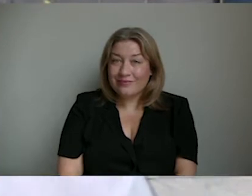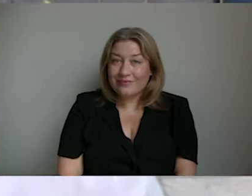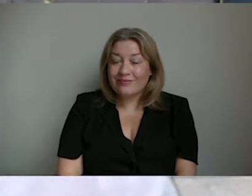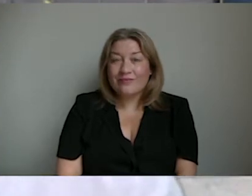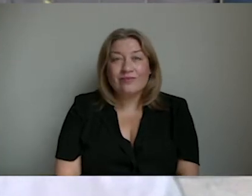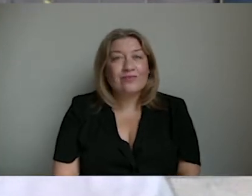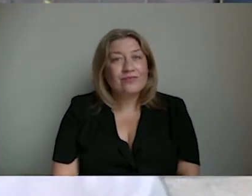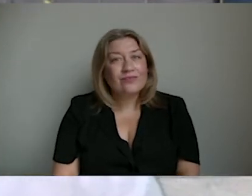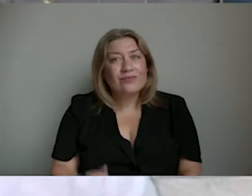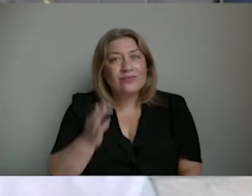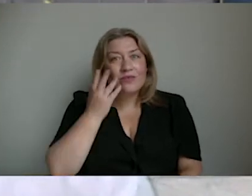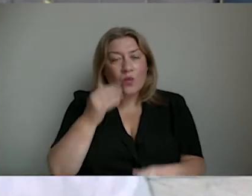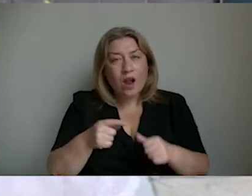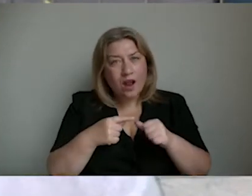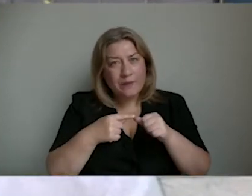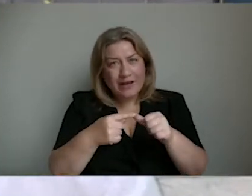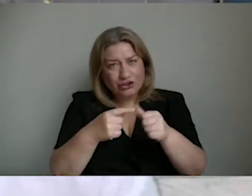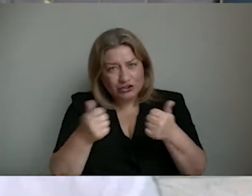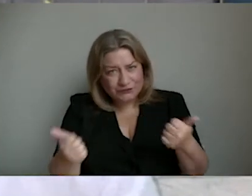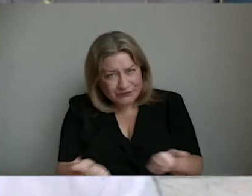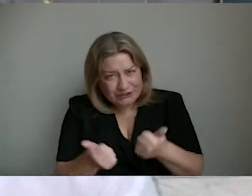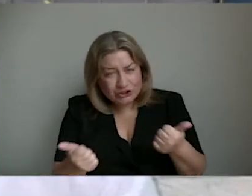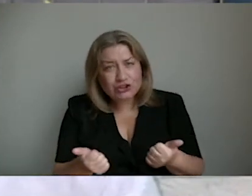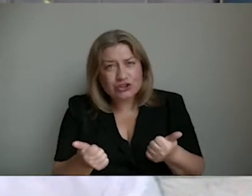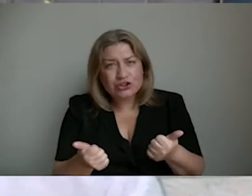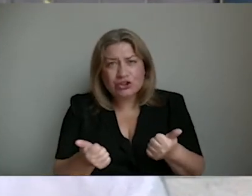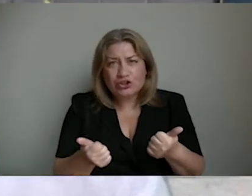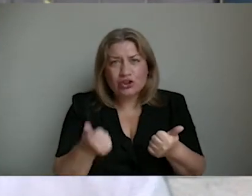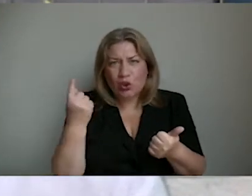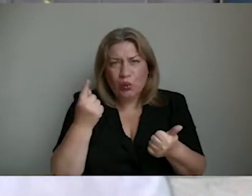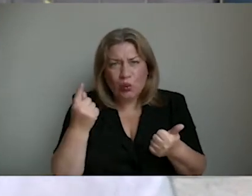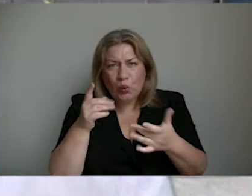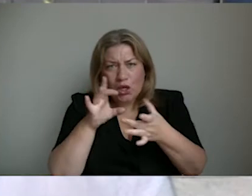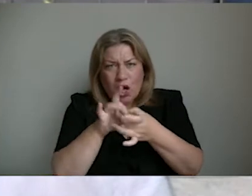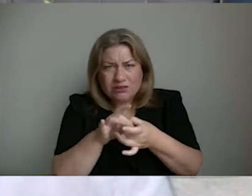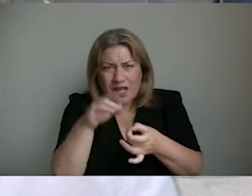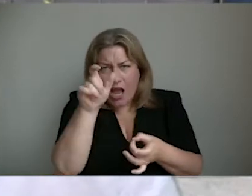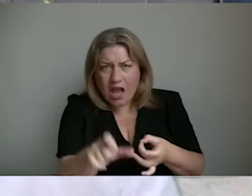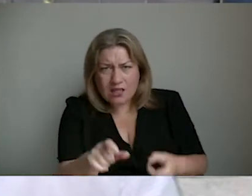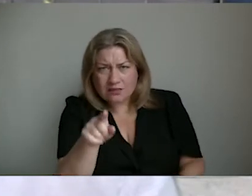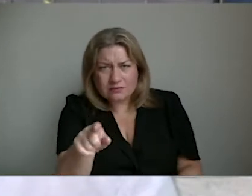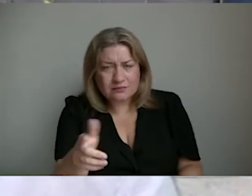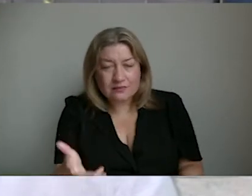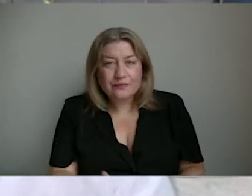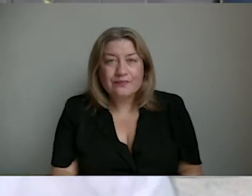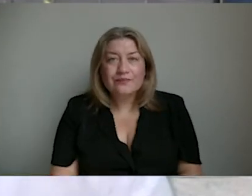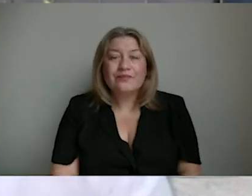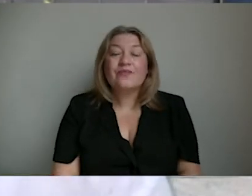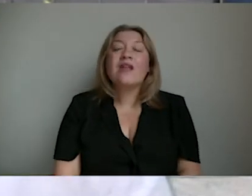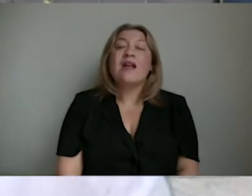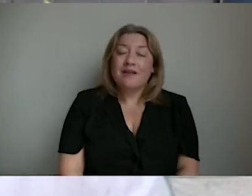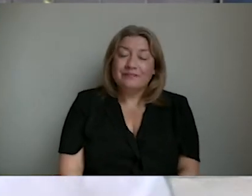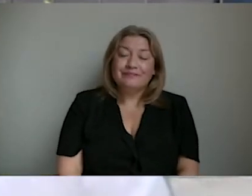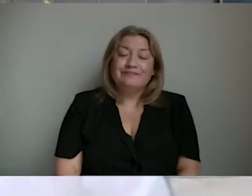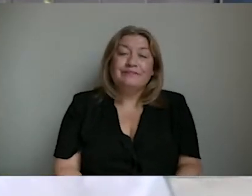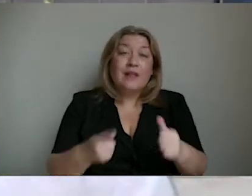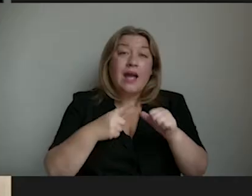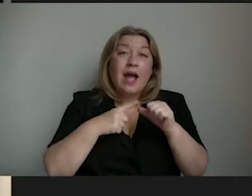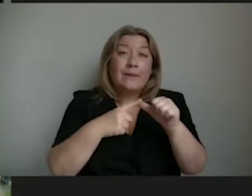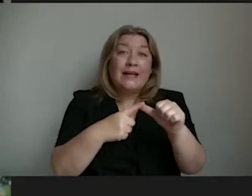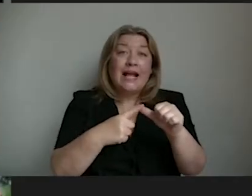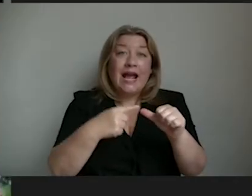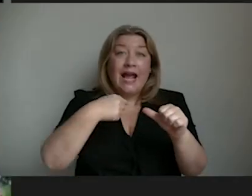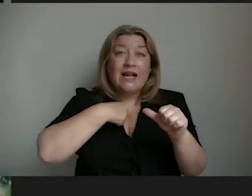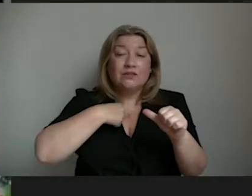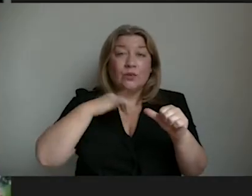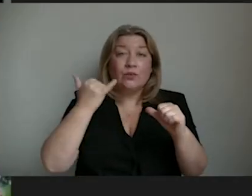once you've completed your application, who will get in touch with you? Yes, so